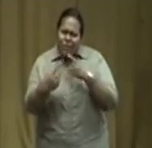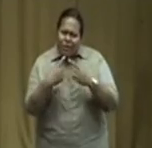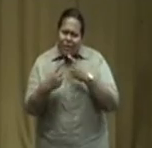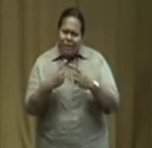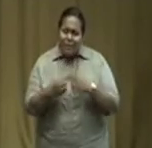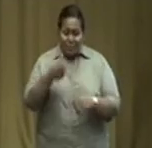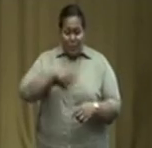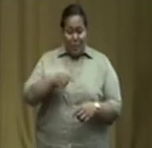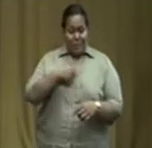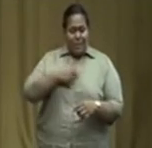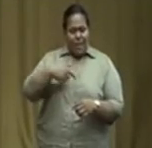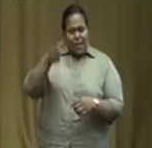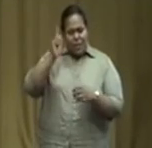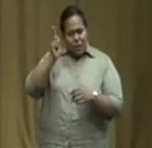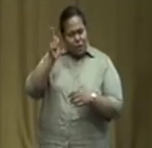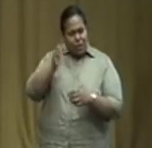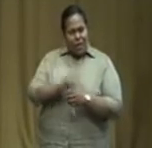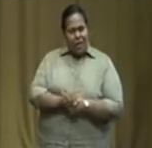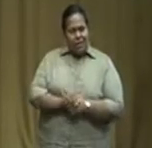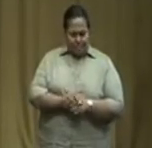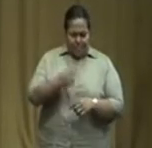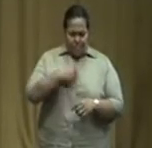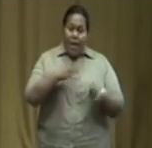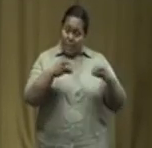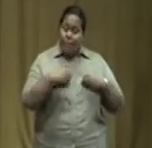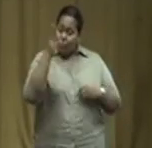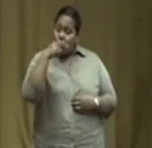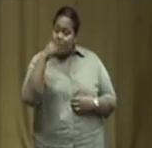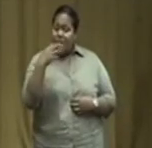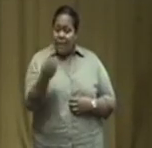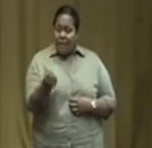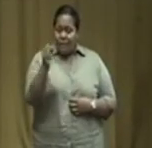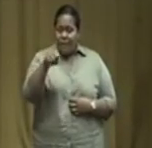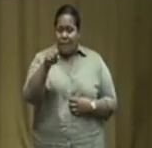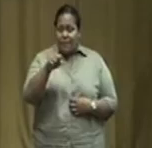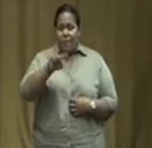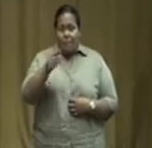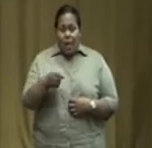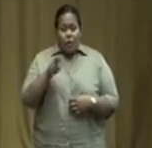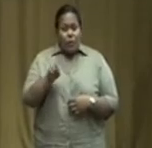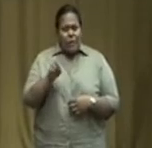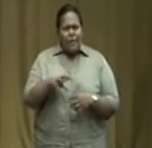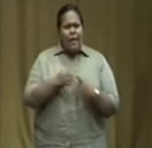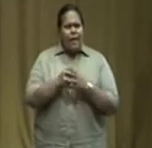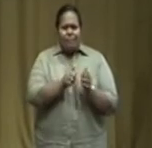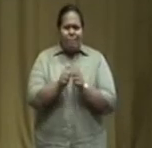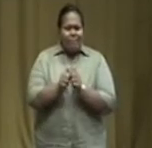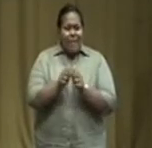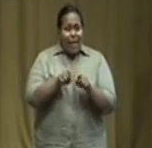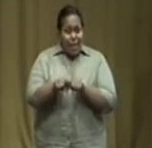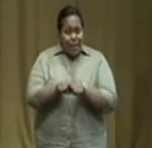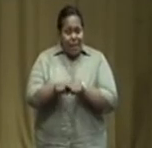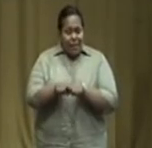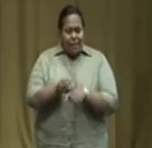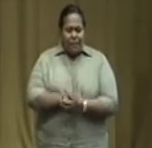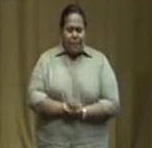educator. But I accept that there is a risk. One of the ways we think about peer learning, or one of the realities of peer